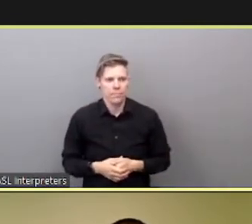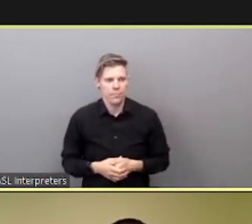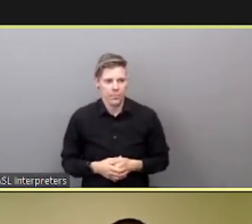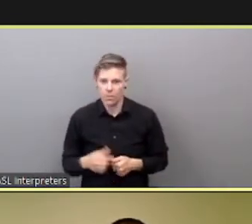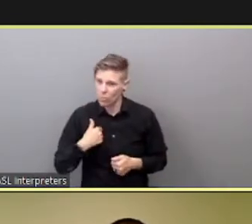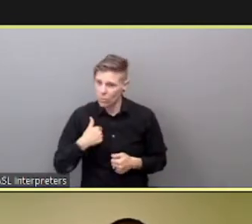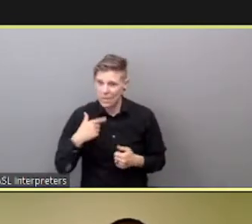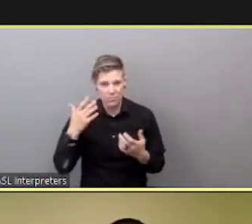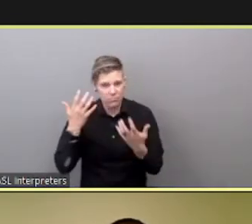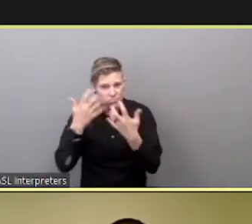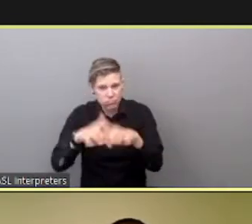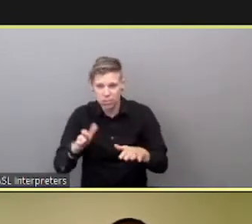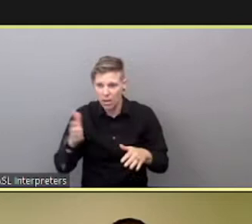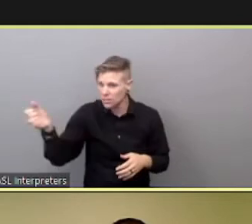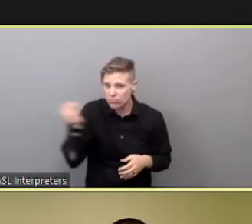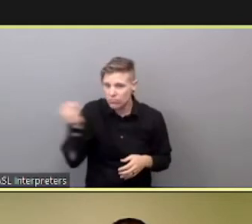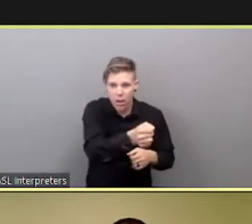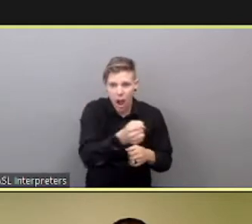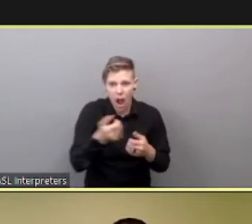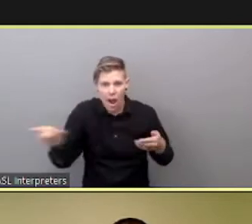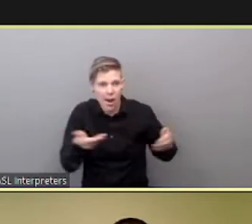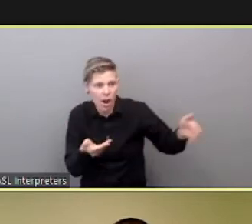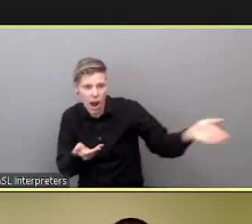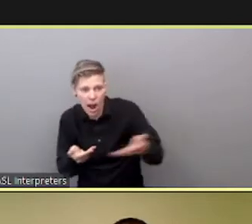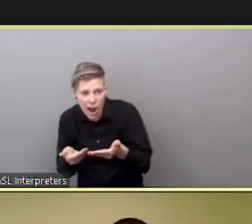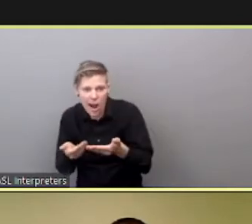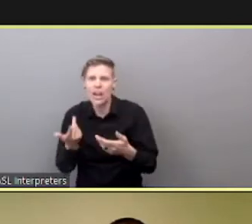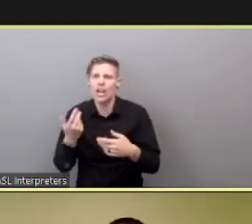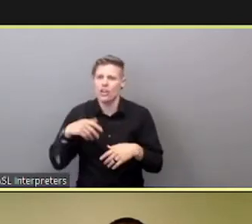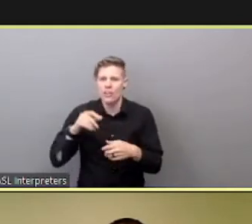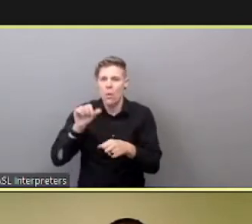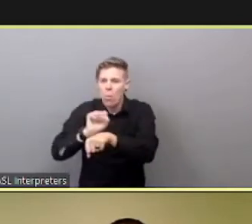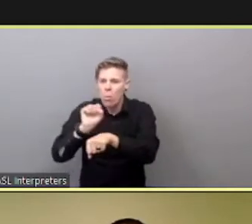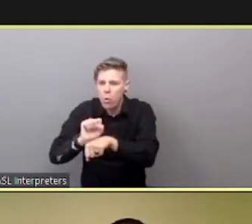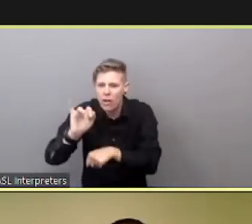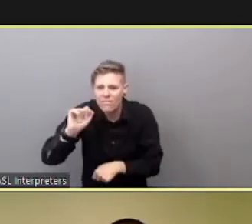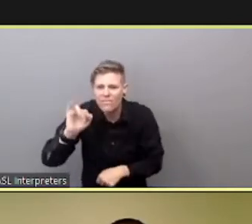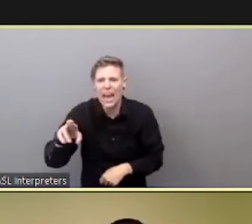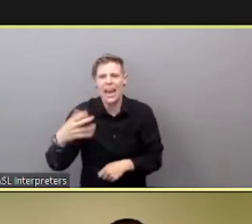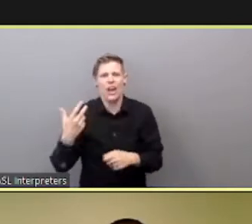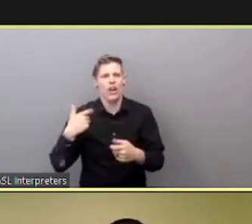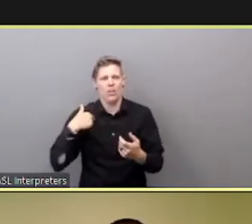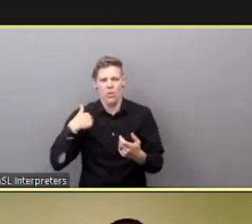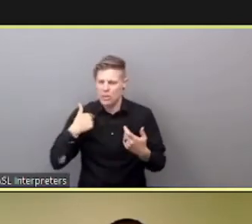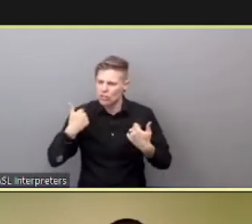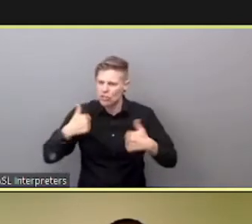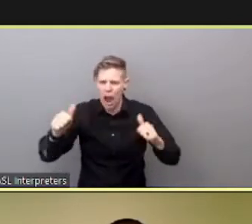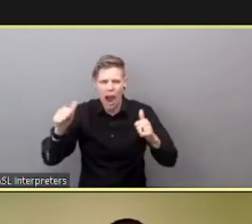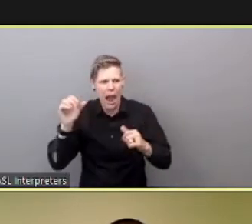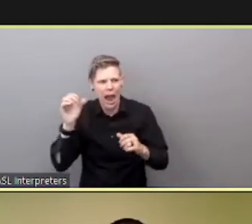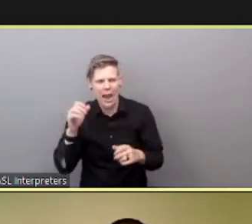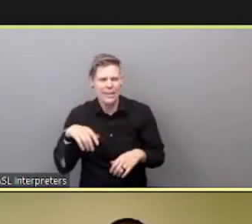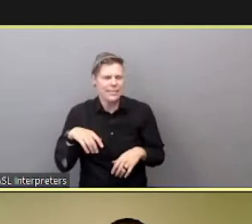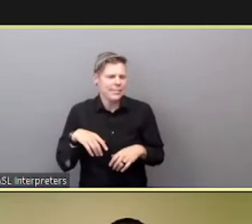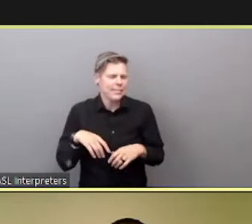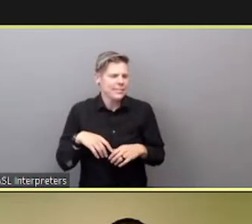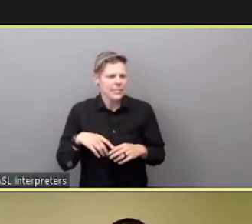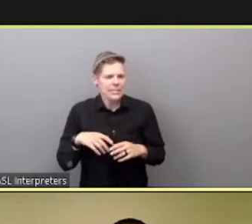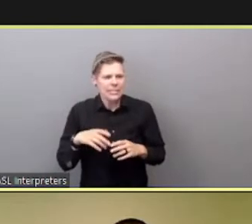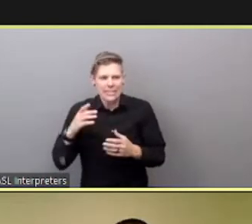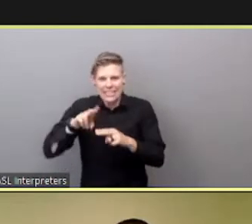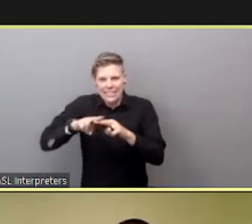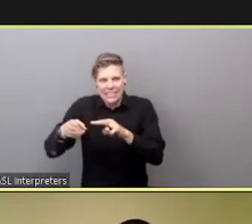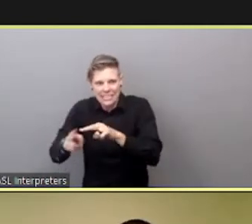initiatives, we expect that we can do some things to really lift the financial cost that's coming with ramping up